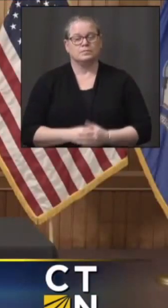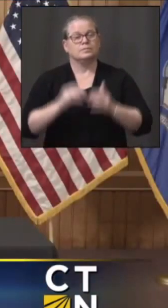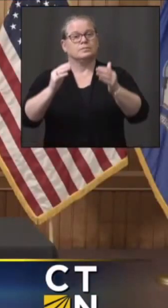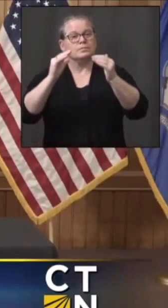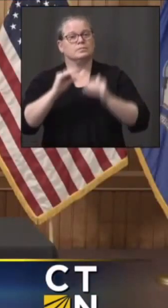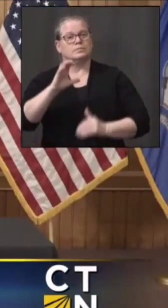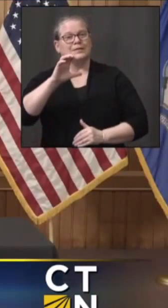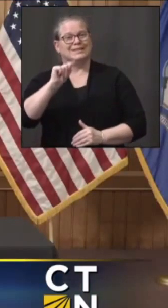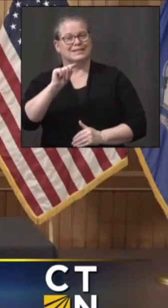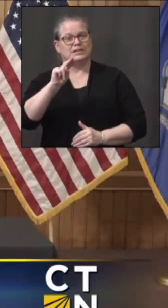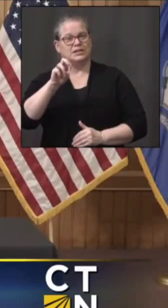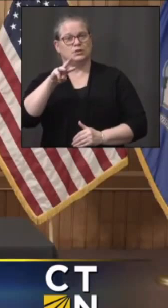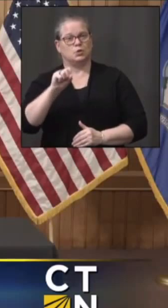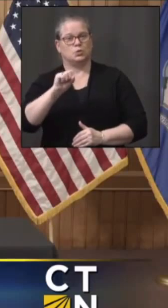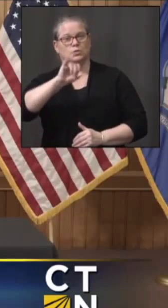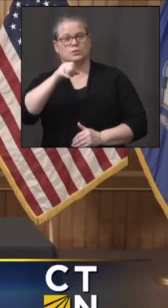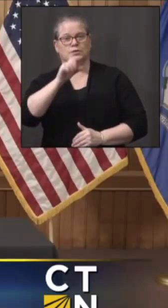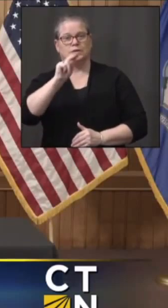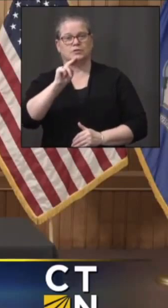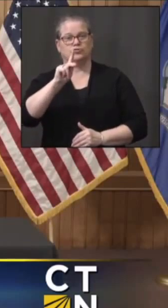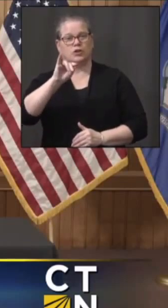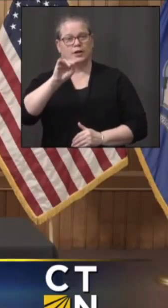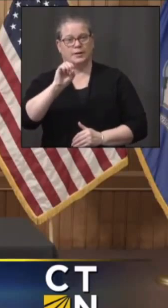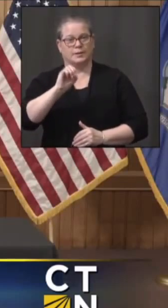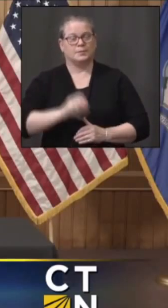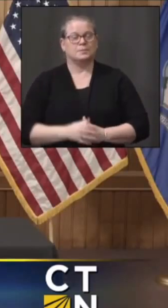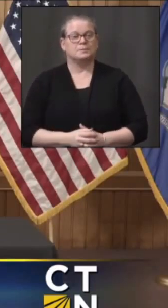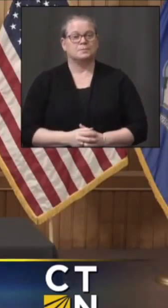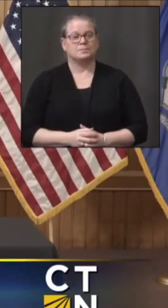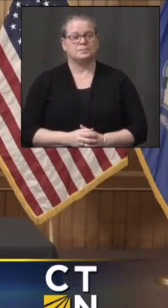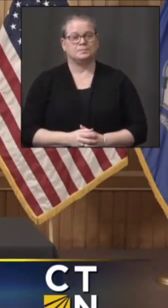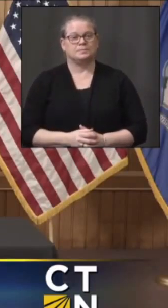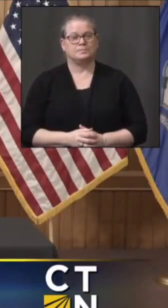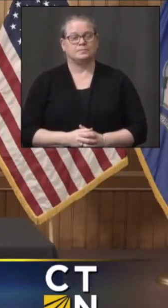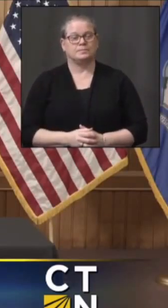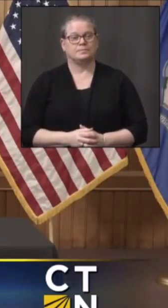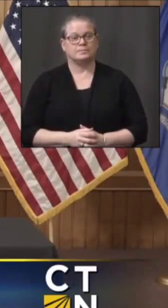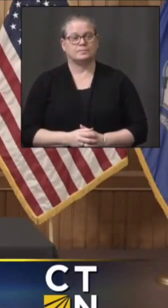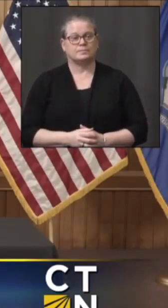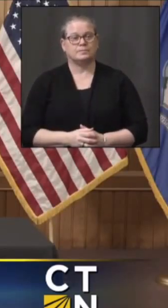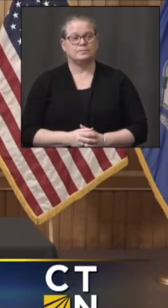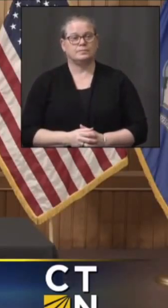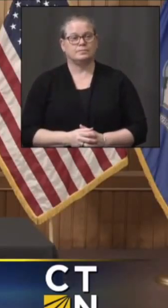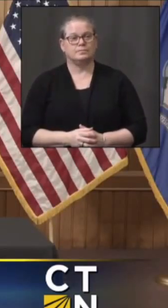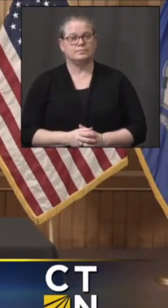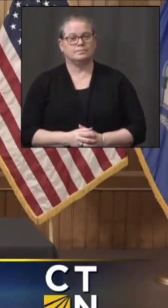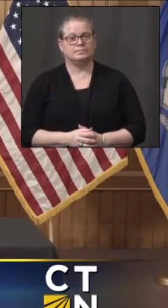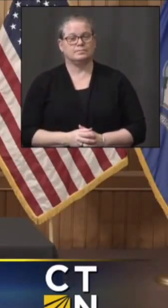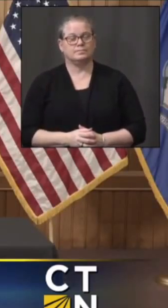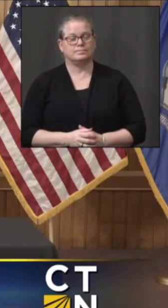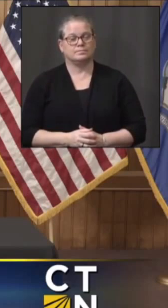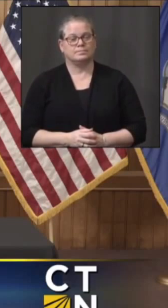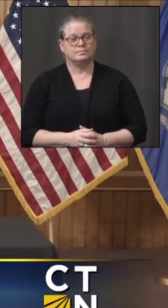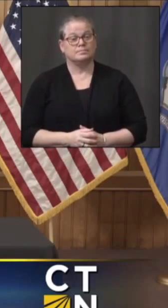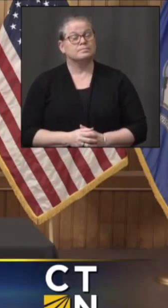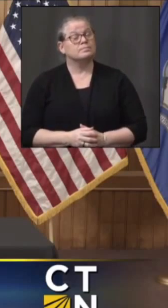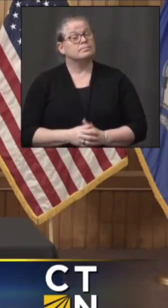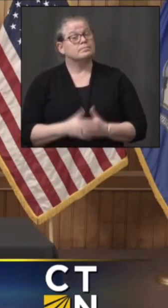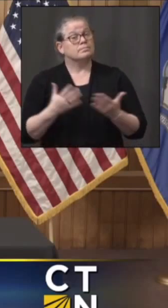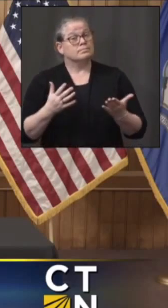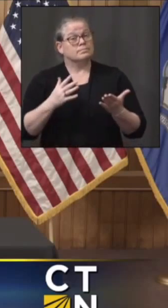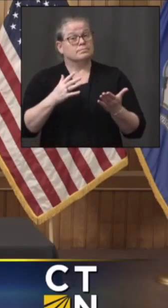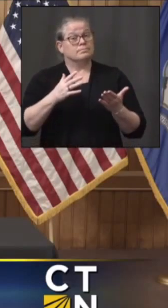CT News Junkie. Thanks, Max. Governor, given